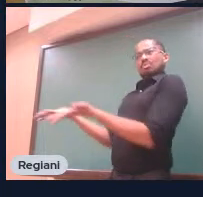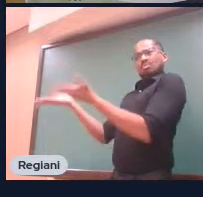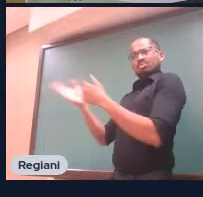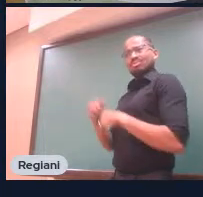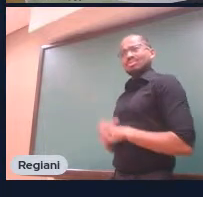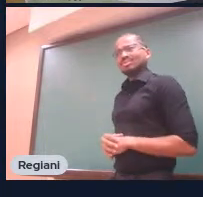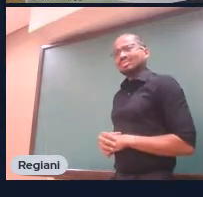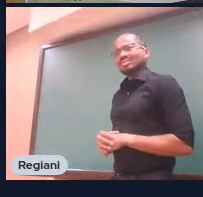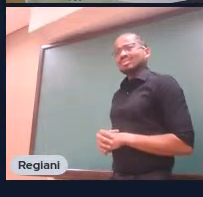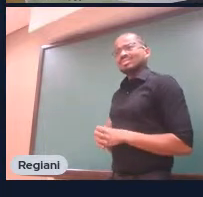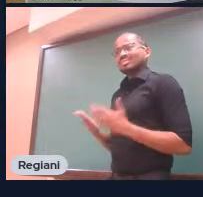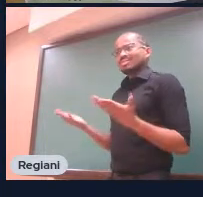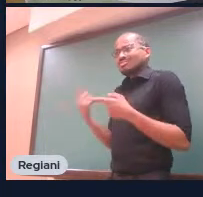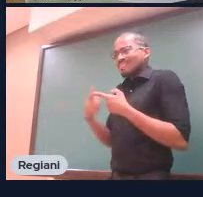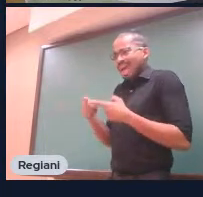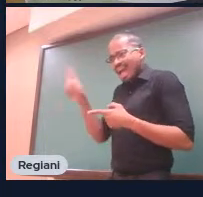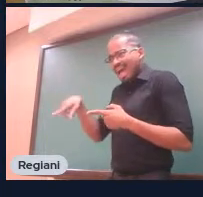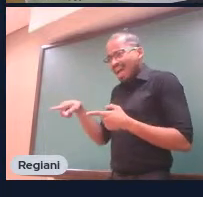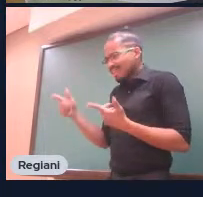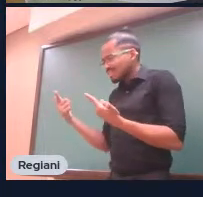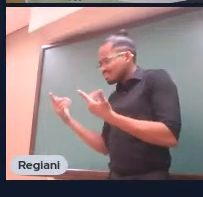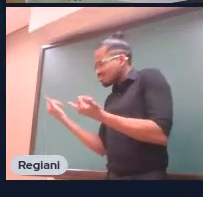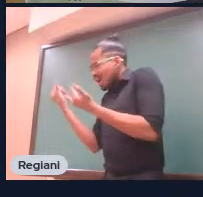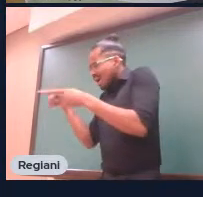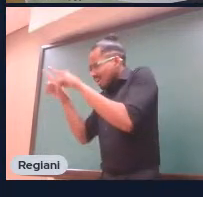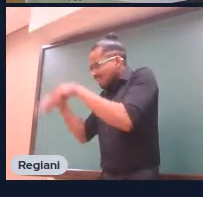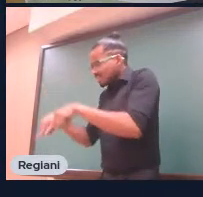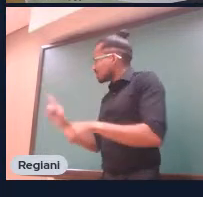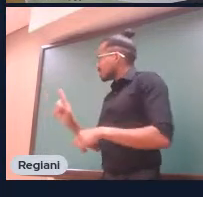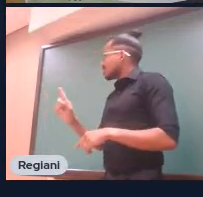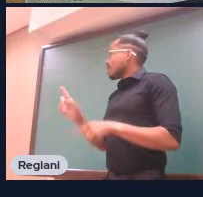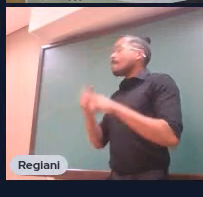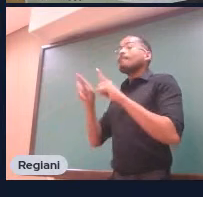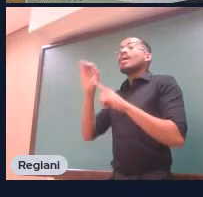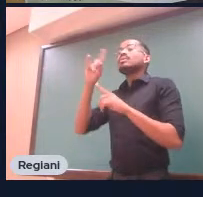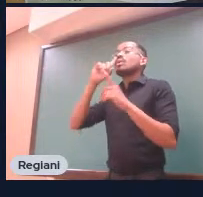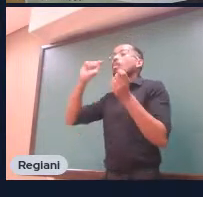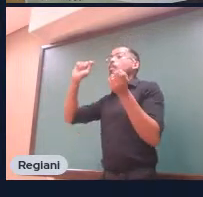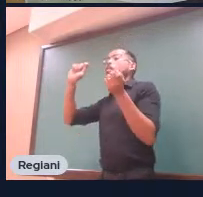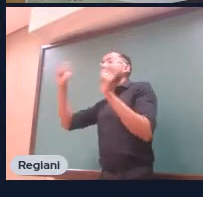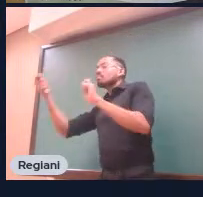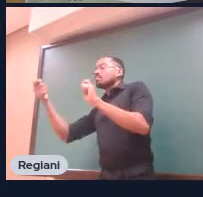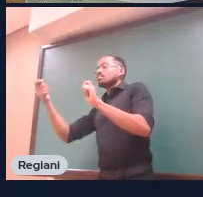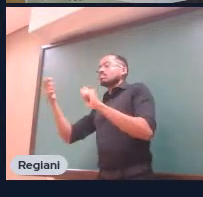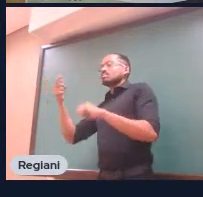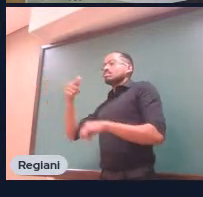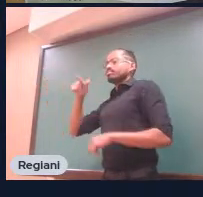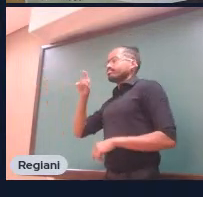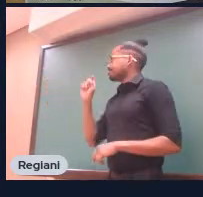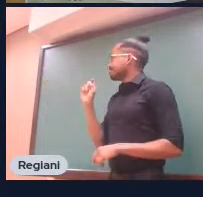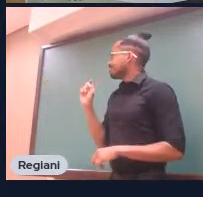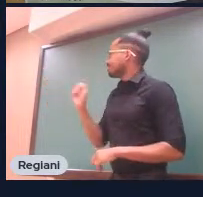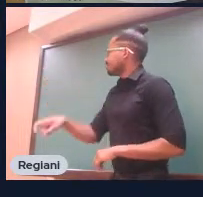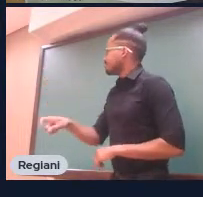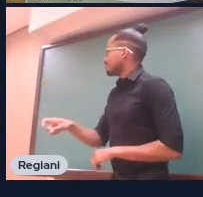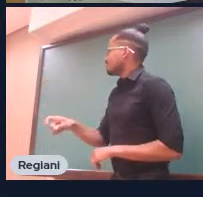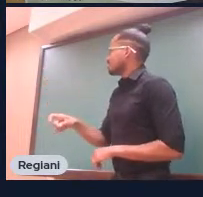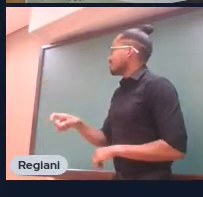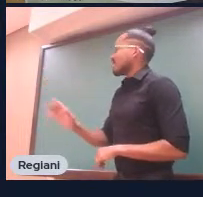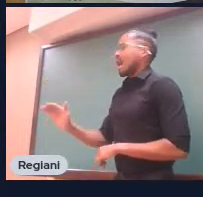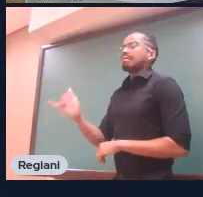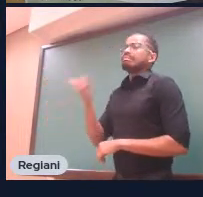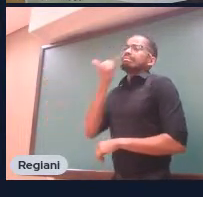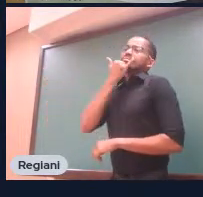They are not. Now, at least at the bottom, they say, well, it's automatically generated and any